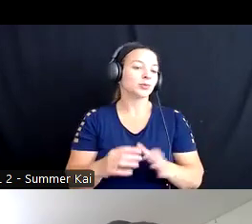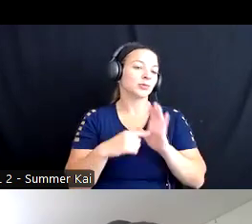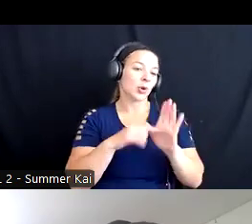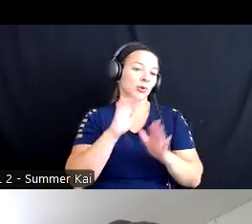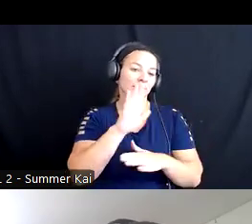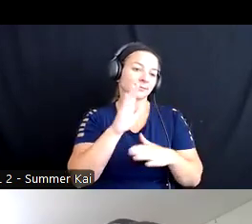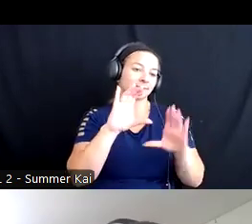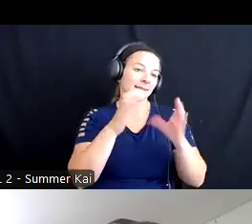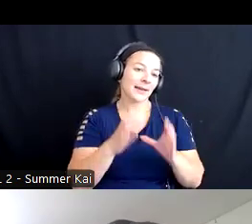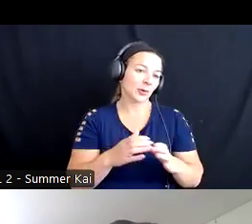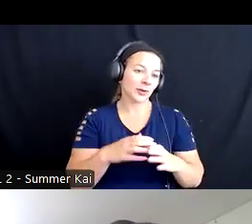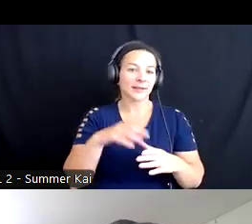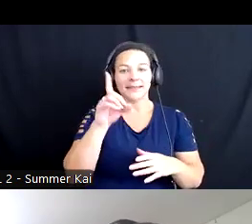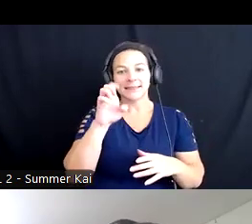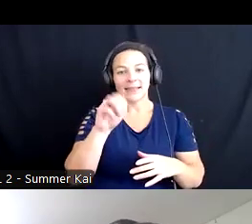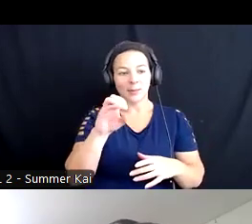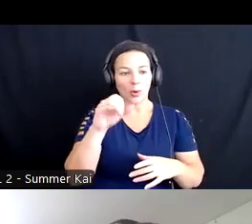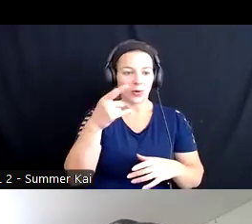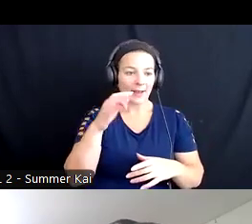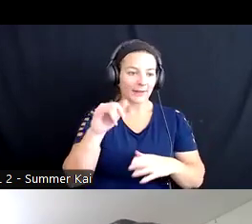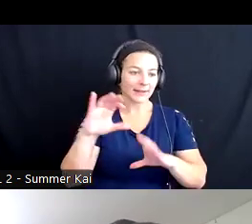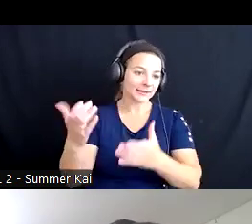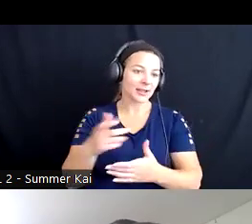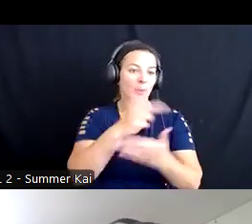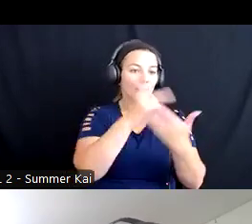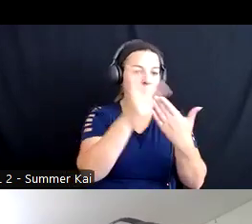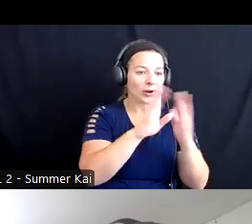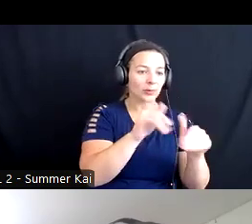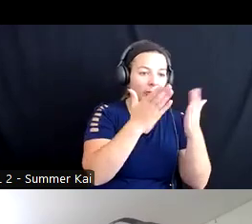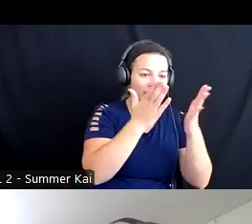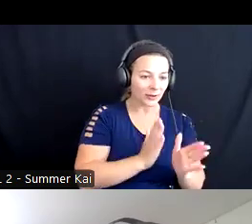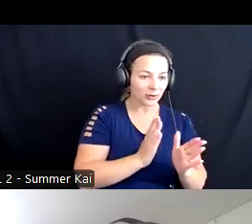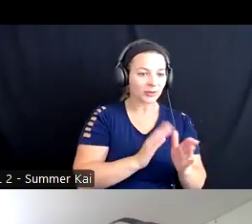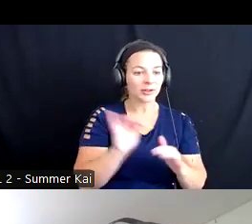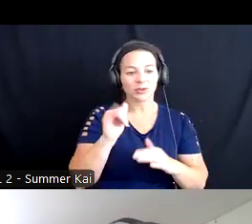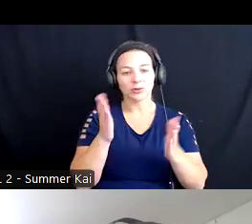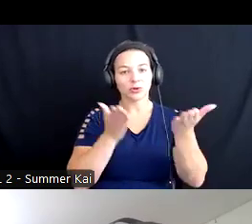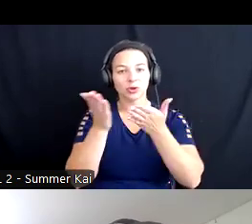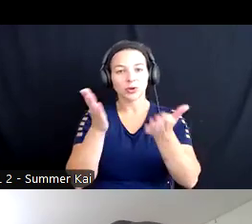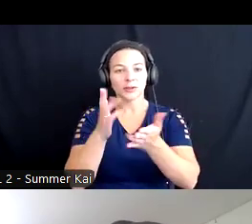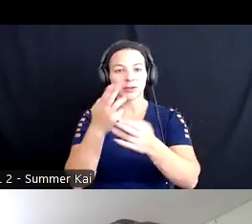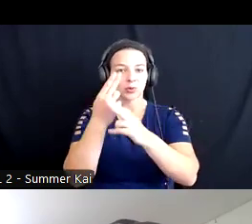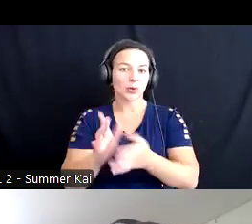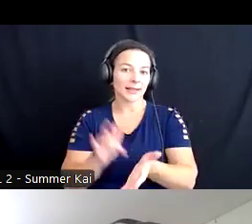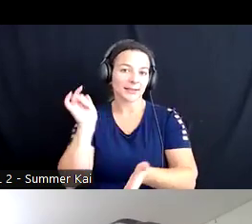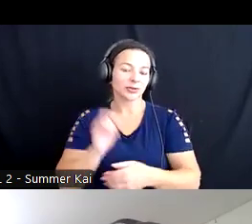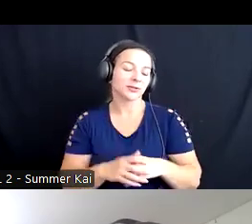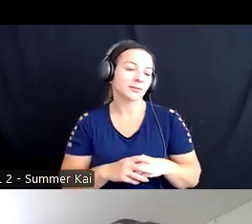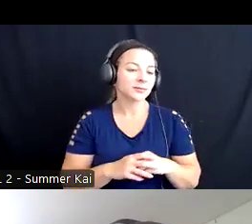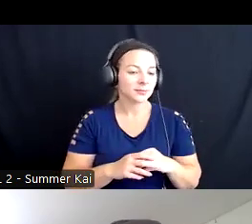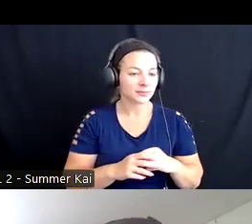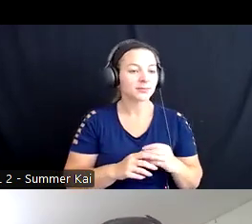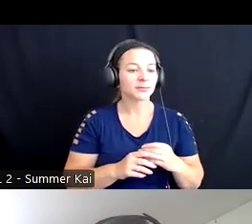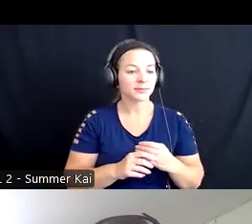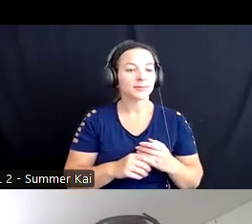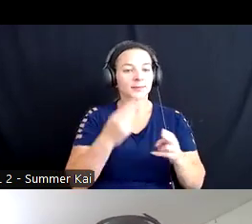categories of demographics, programs and providers, and also service utilization. And this can be used as a